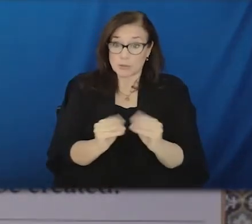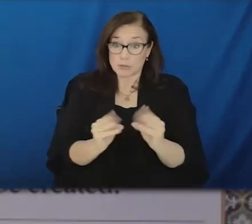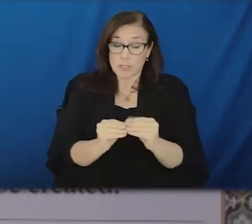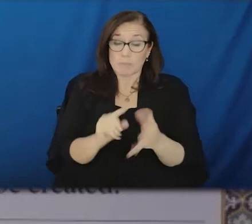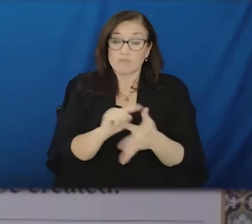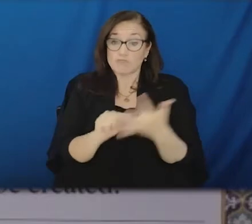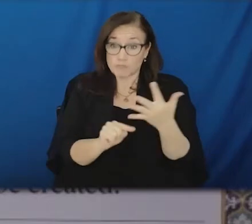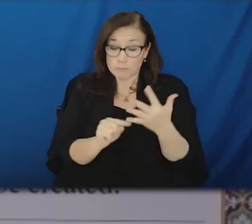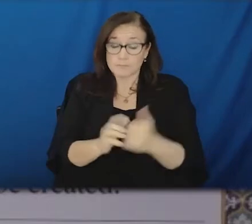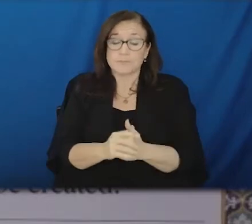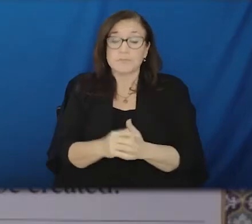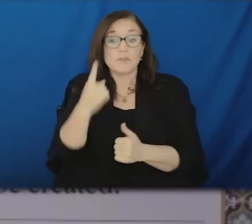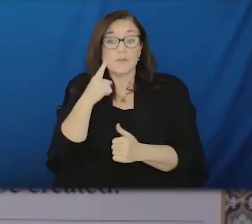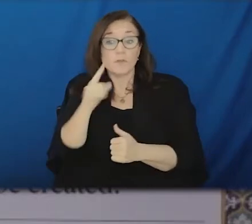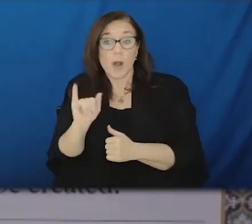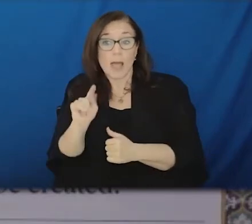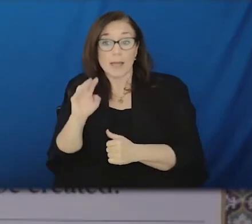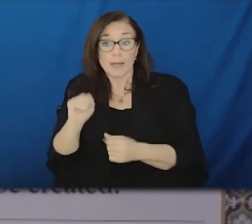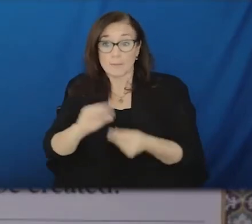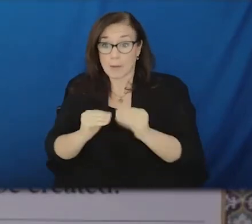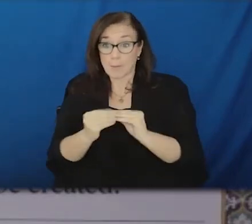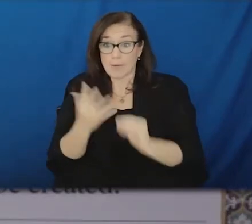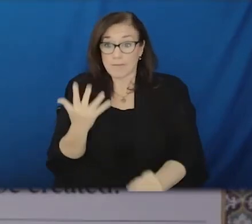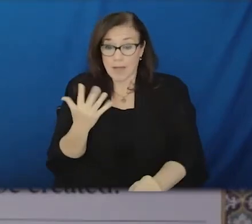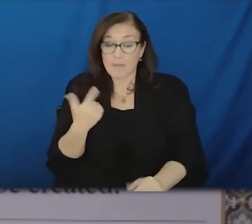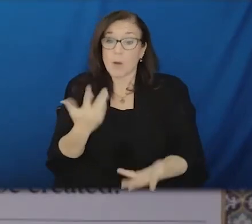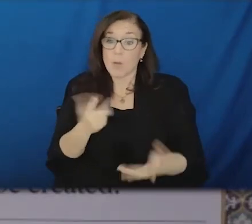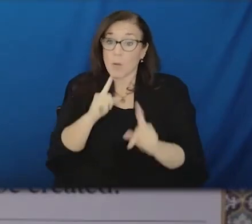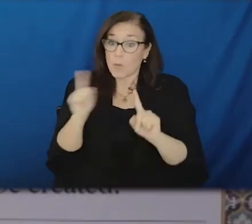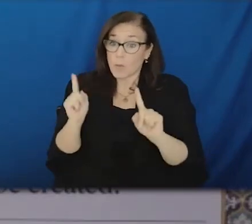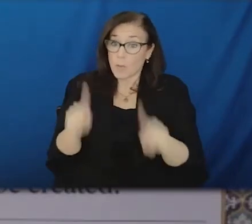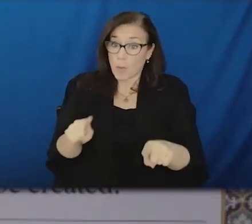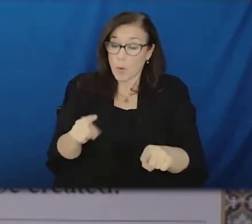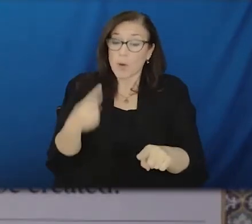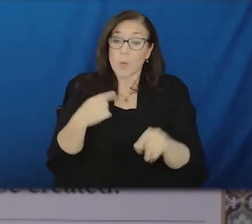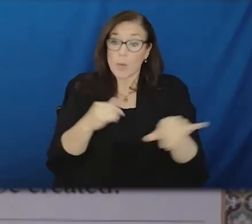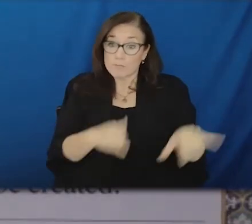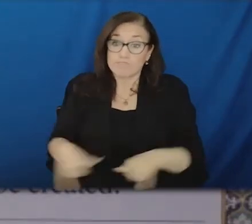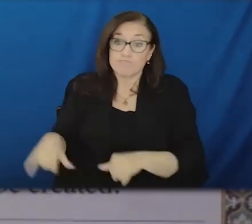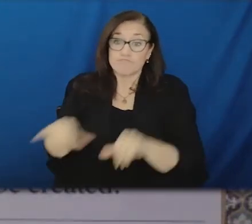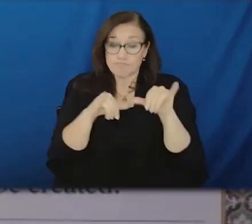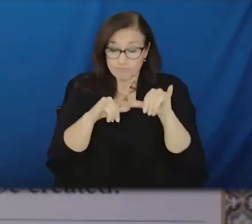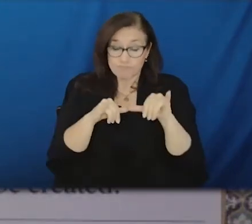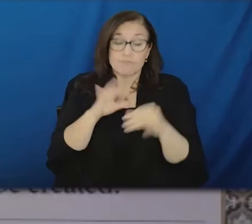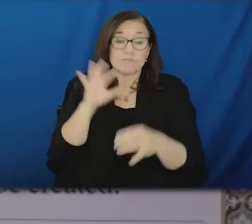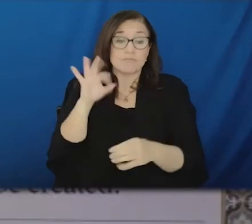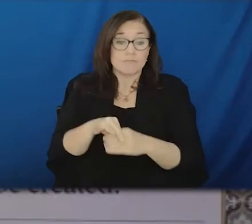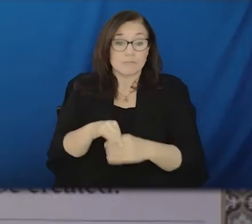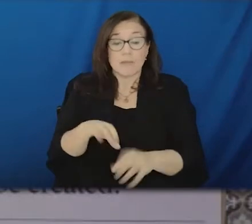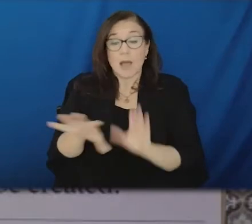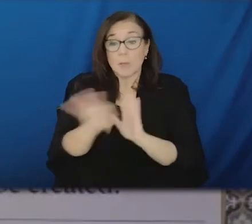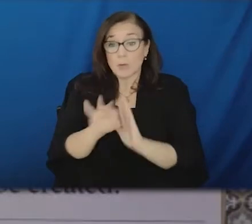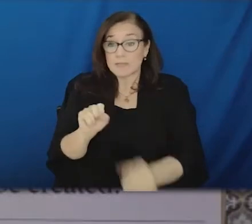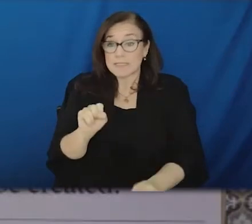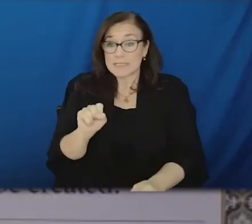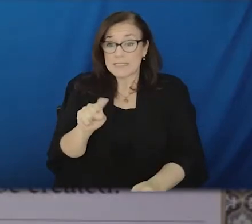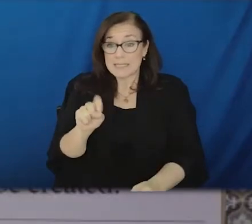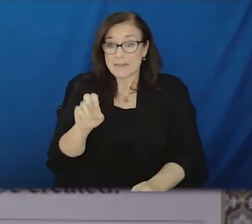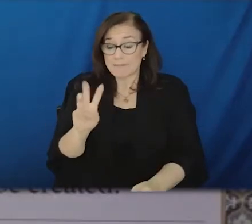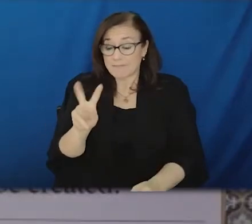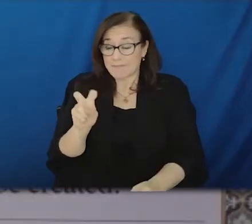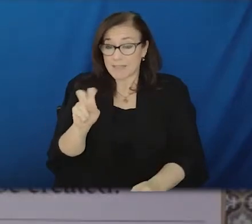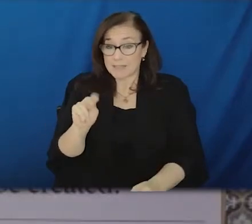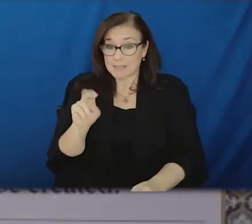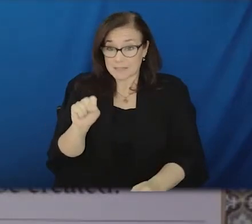number 5, closed session action, I would like to report that the board unanimously approved Steve Venz for the position of Director of